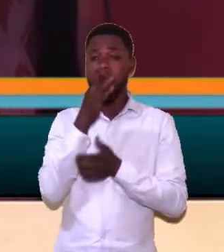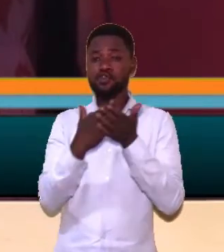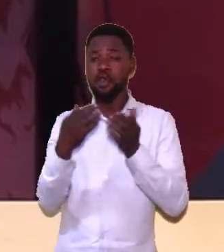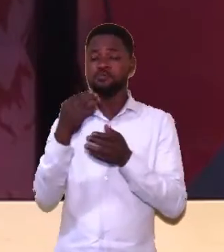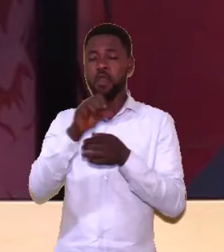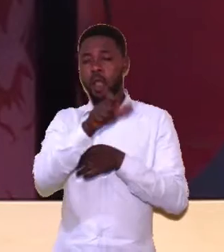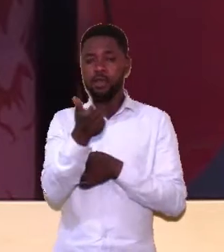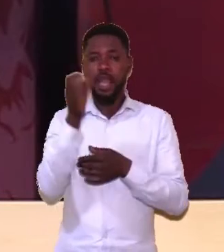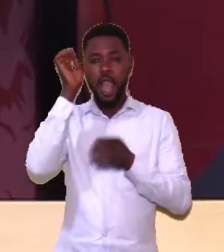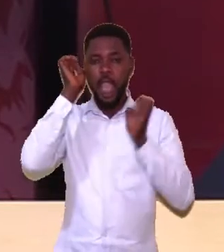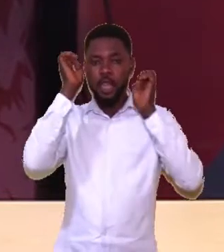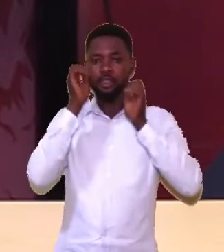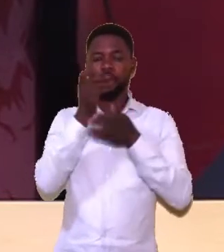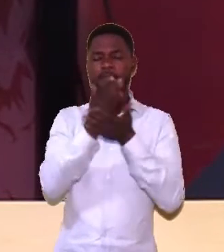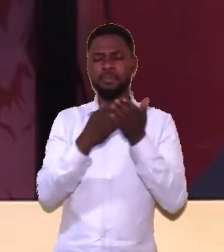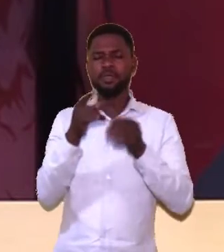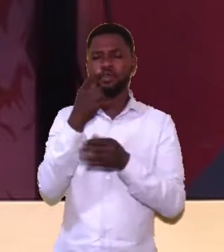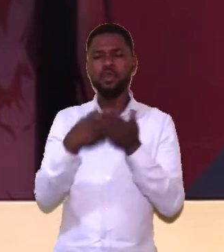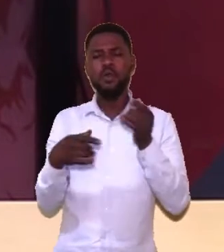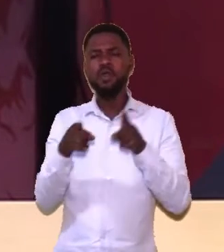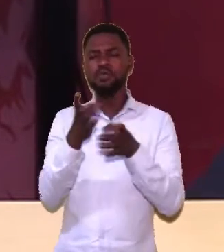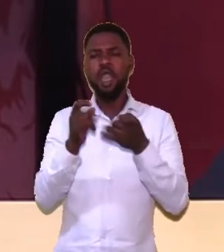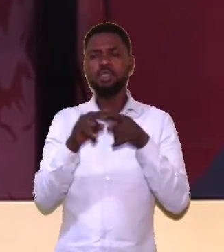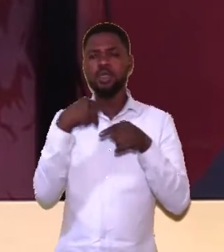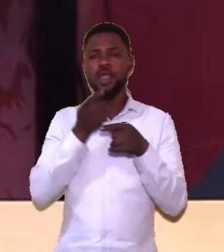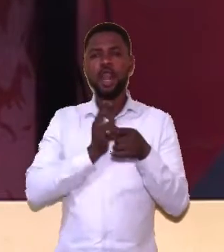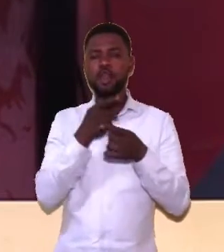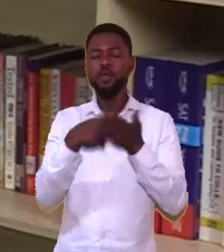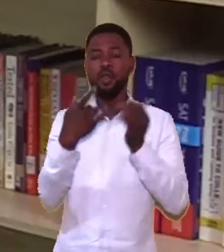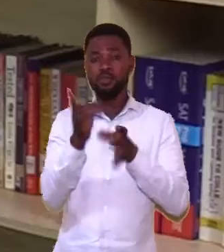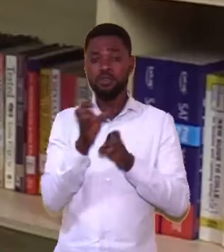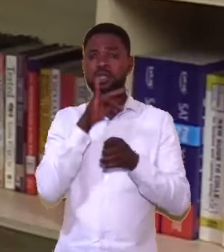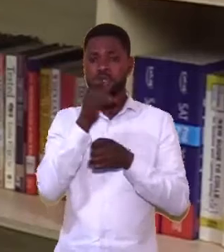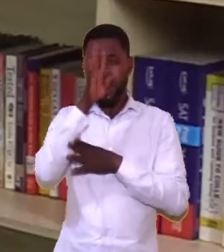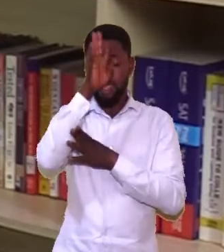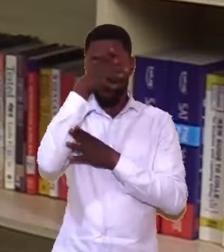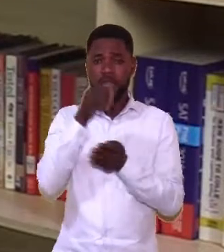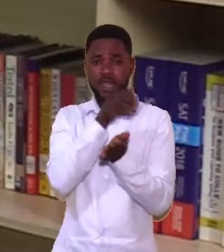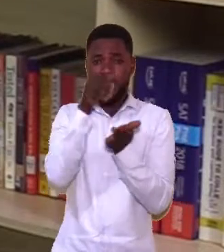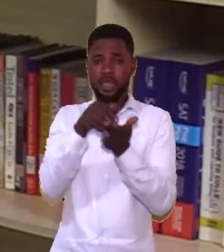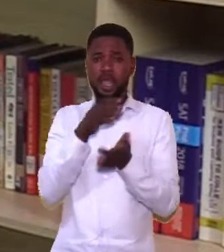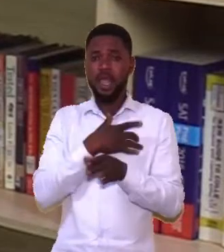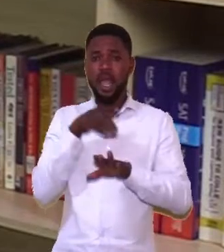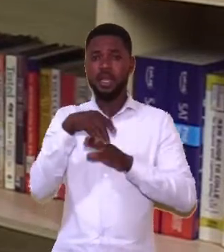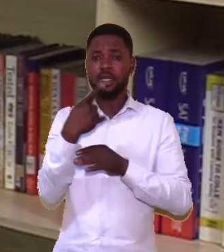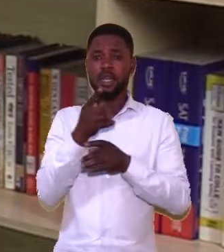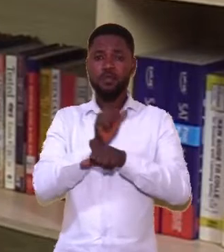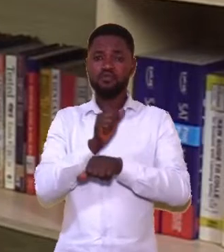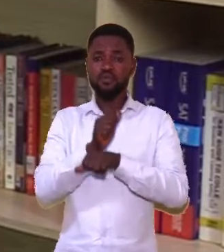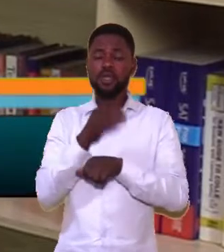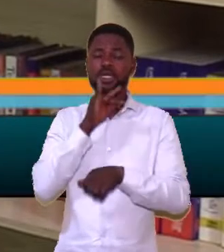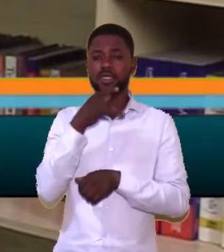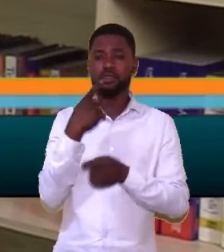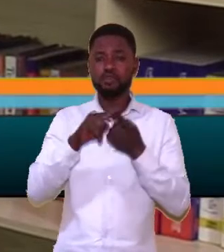of the education practice, so we want you to kind of shed more light and let us know what you do. It's an innovation center, and at the core of our work